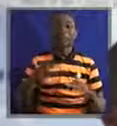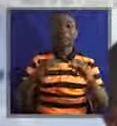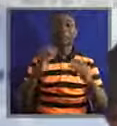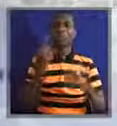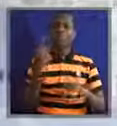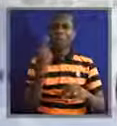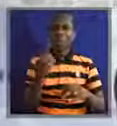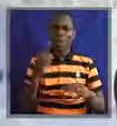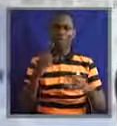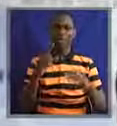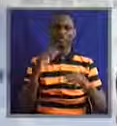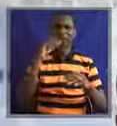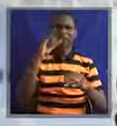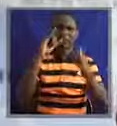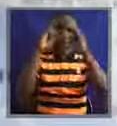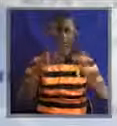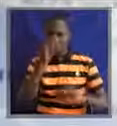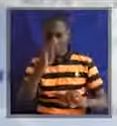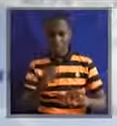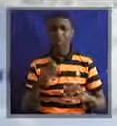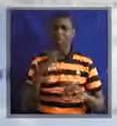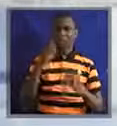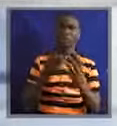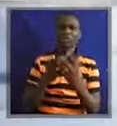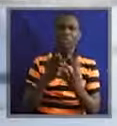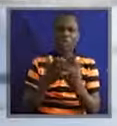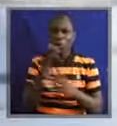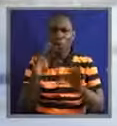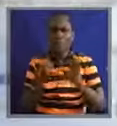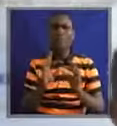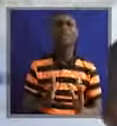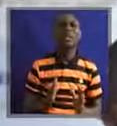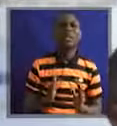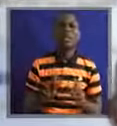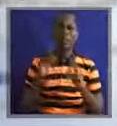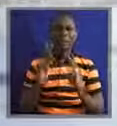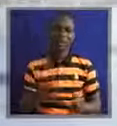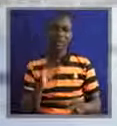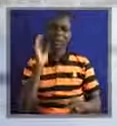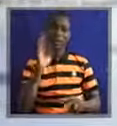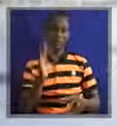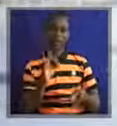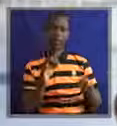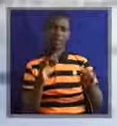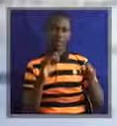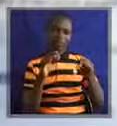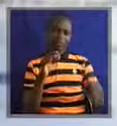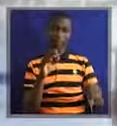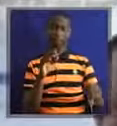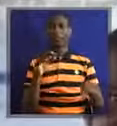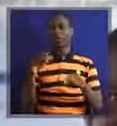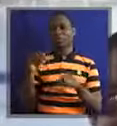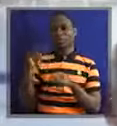interpreter. Tenio no be also o preachi okasa mba kwa enuanom no bi so gye gye no so aka